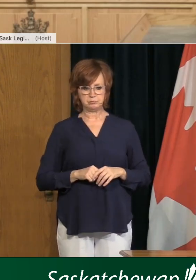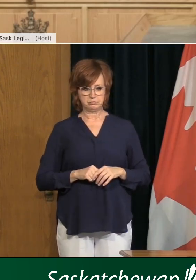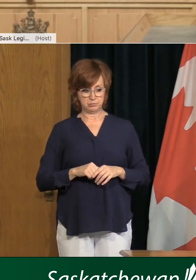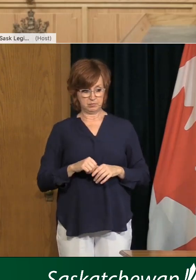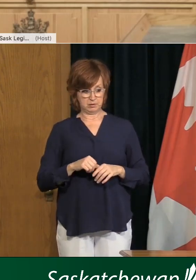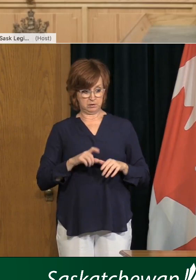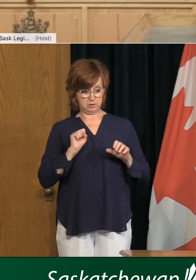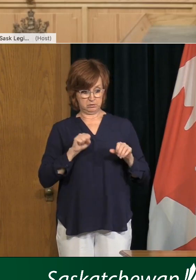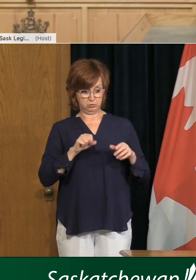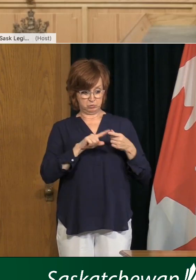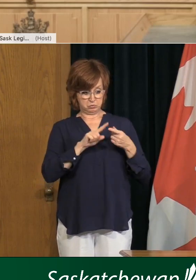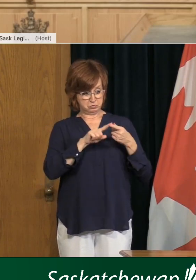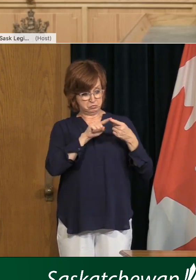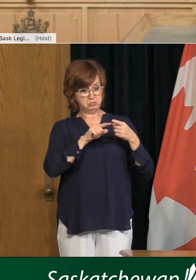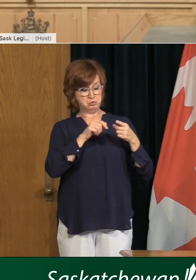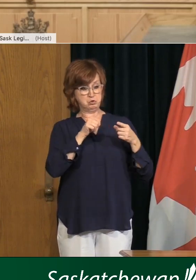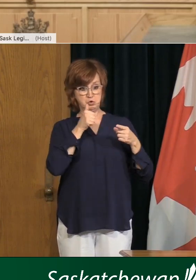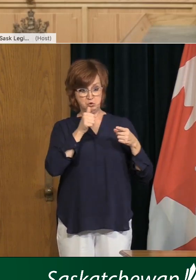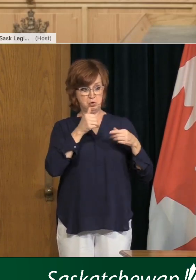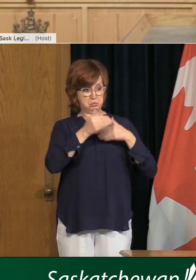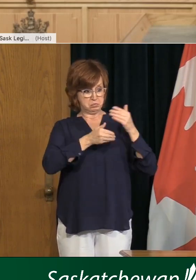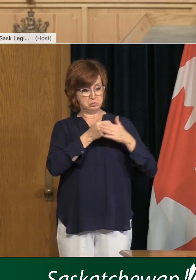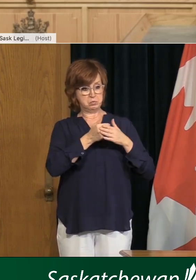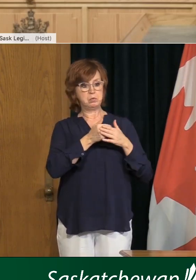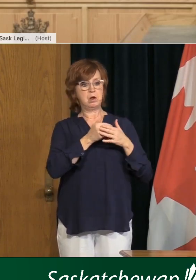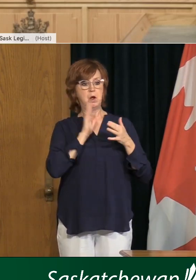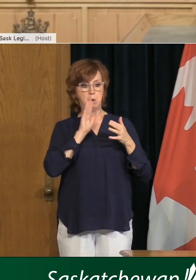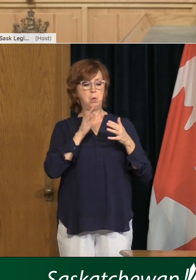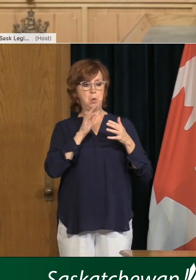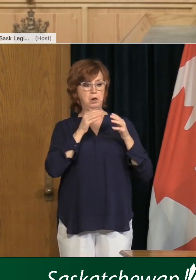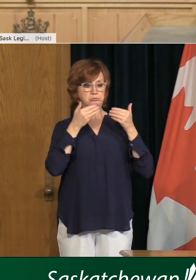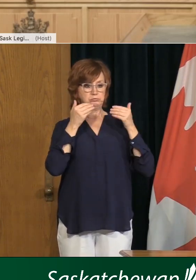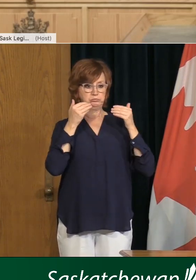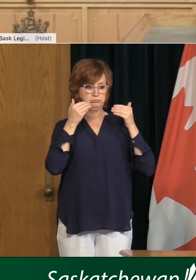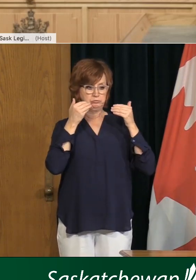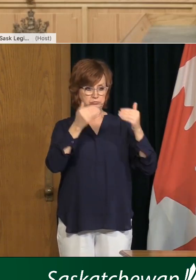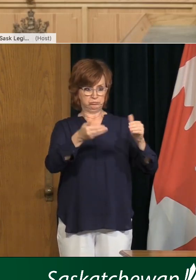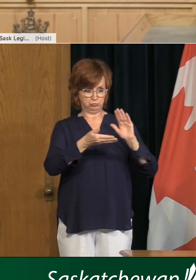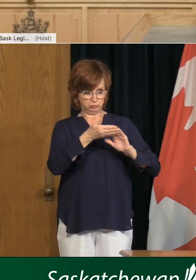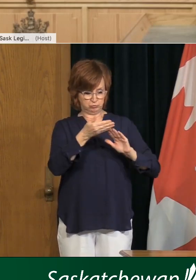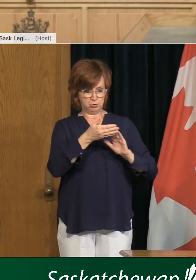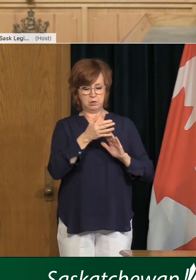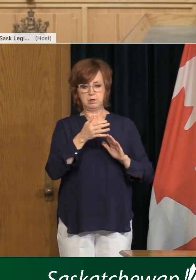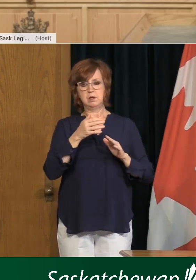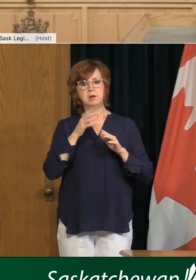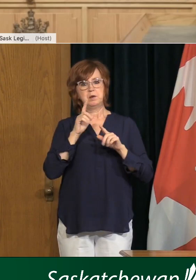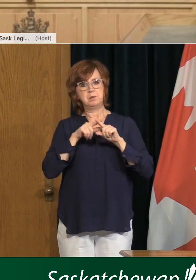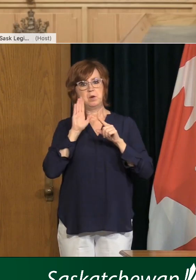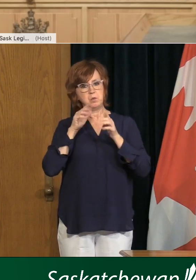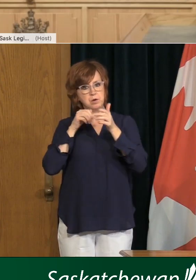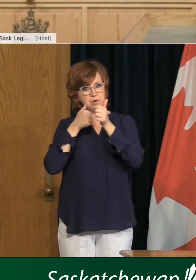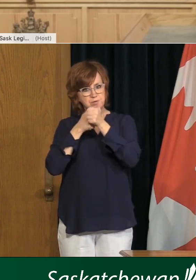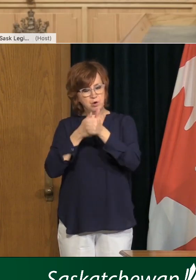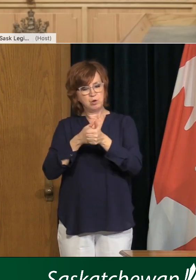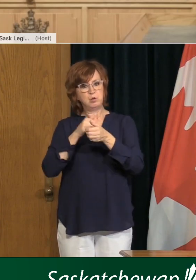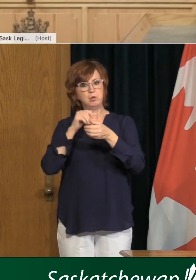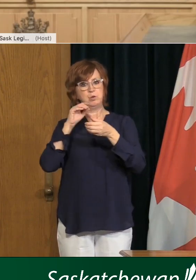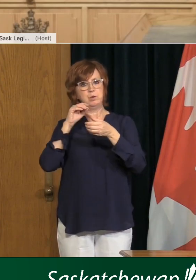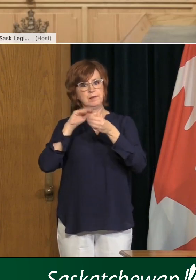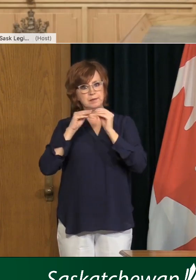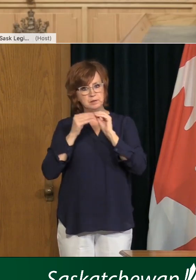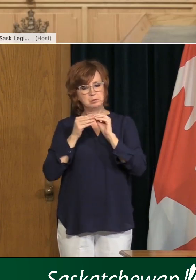moved backwards at any given point in time. Those decisions will be based on empiric data, but also several